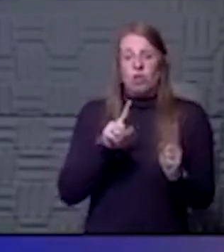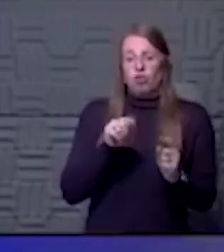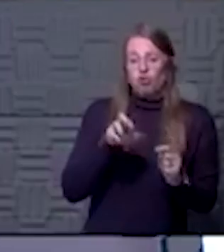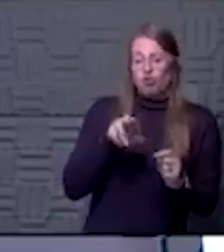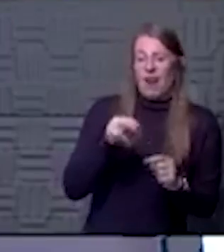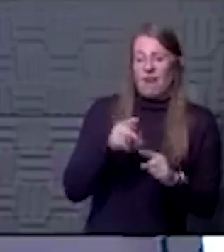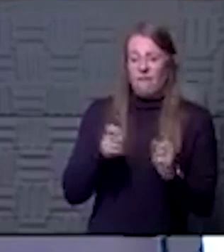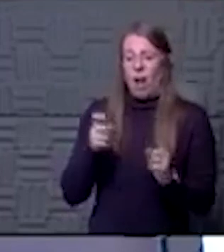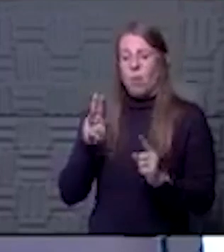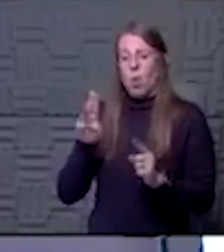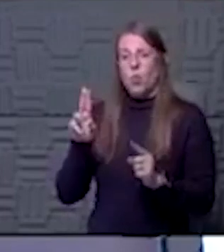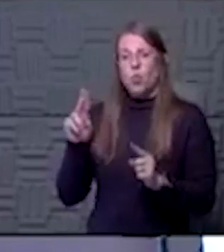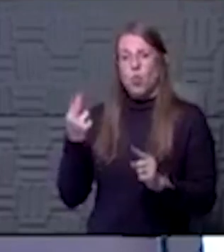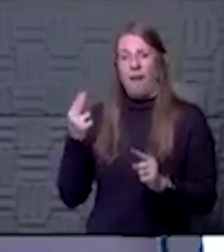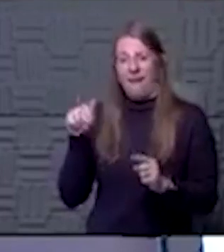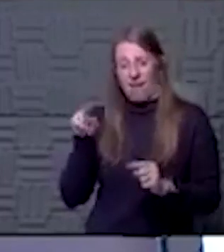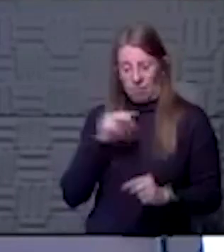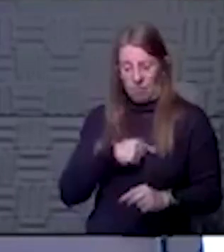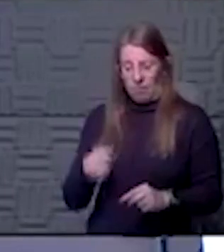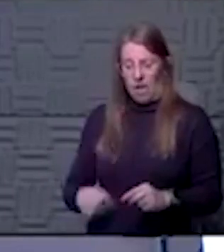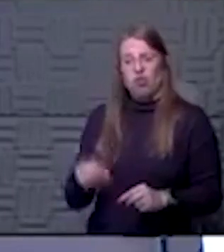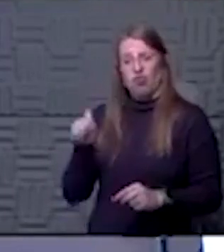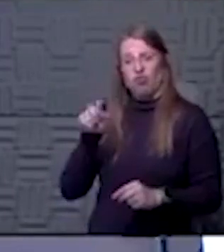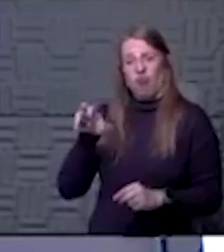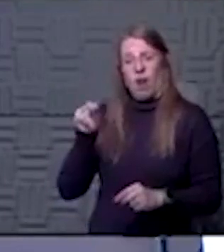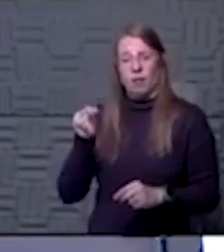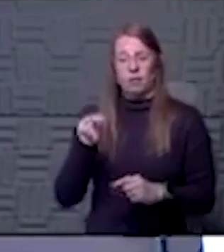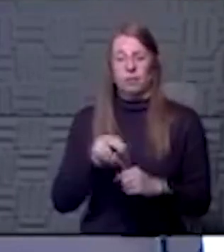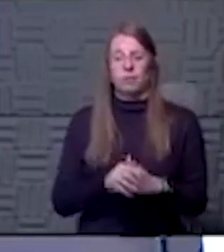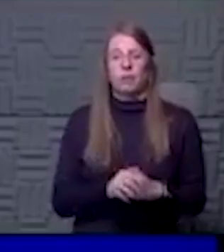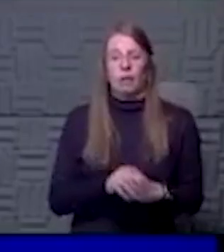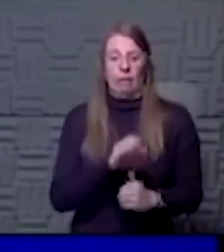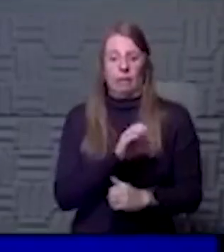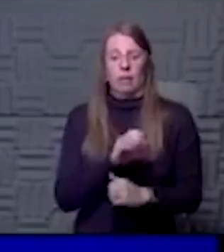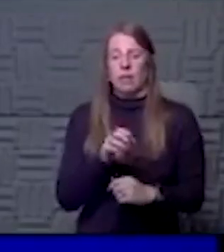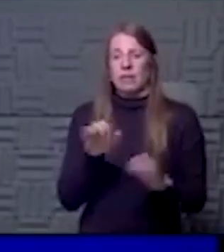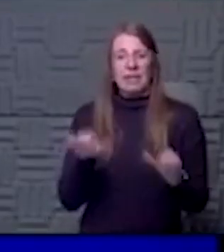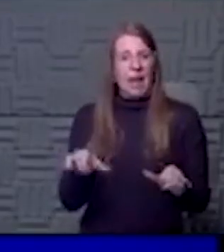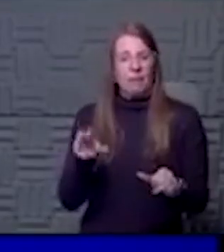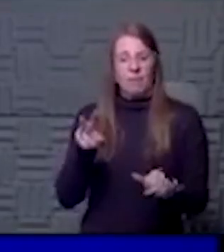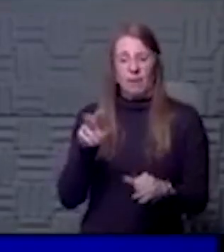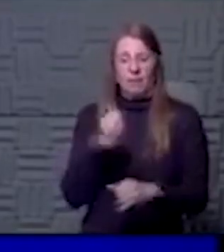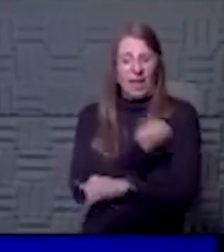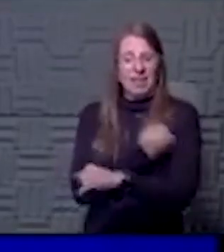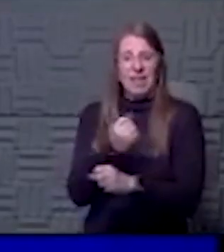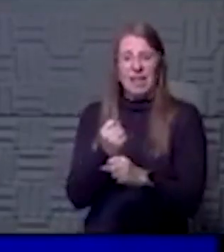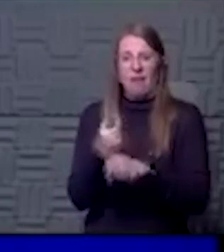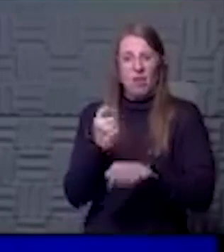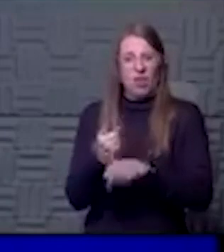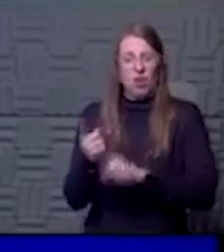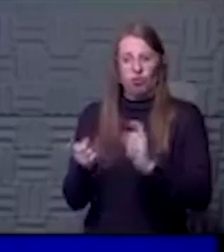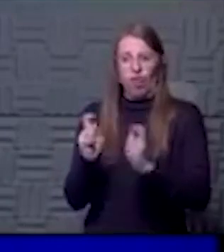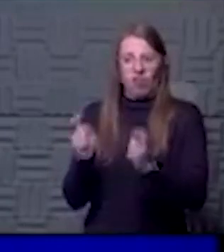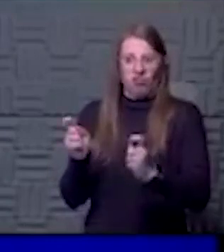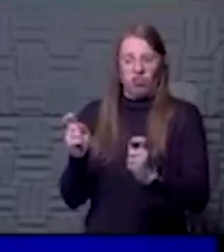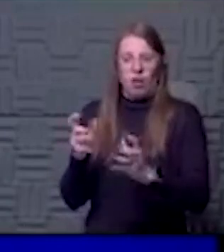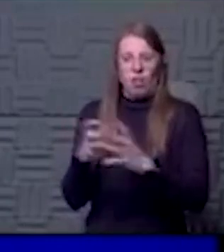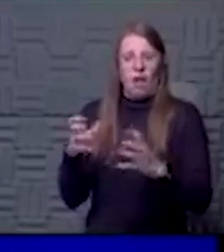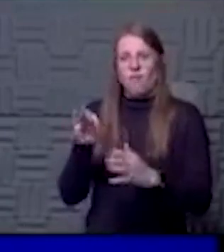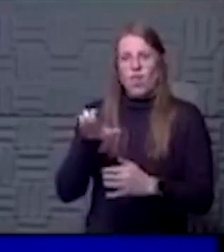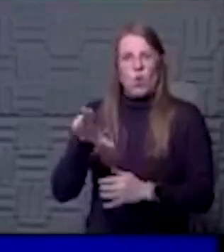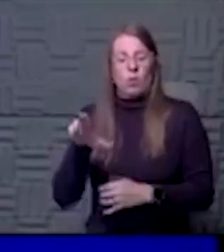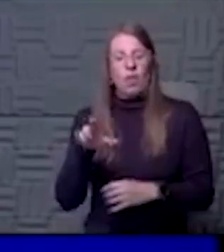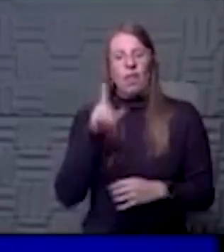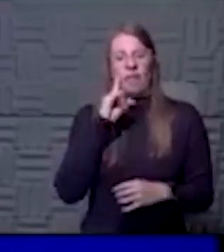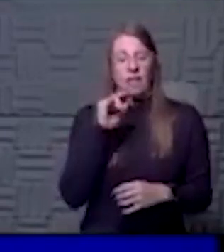strain. So you think about the measles vaccine, we don't really have to change how that's made up every year, right? It's pretty much the same vaccine every year and for everybody. And so I think that's kind of how we